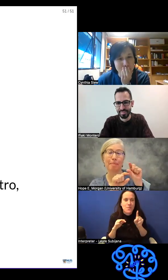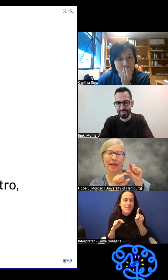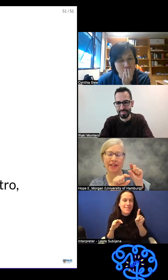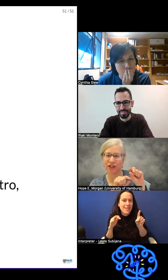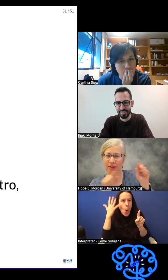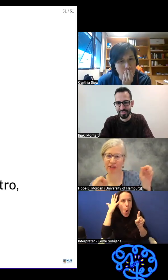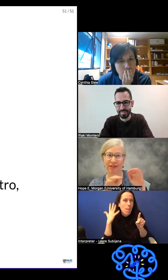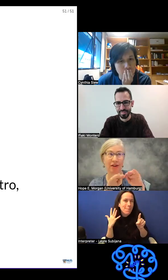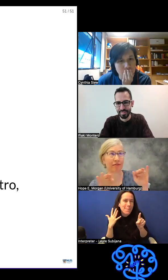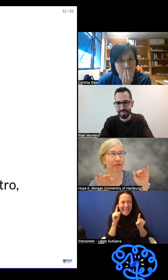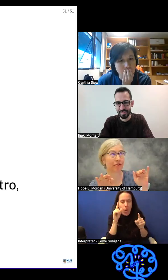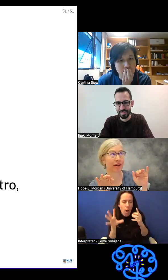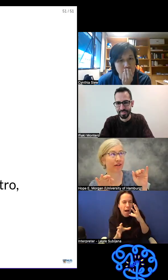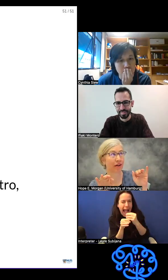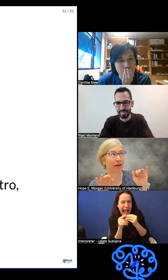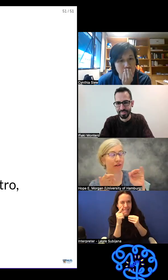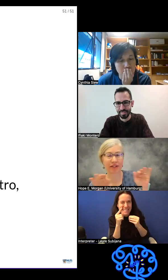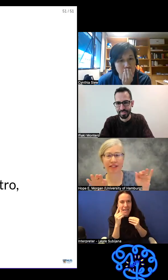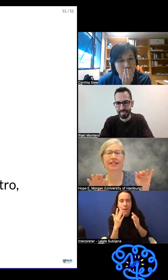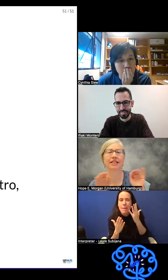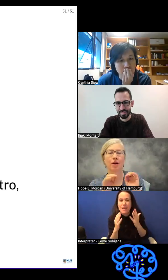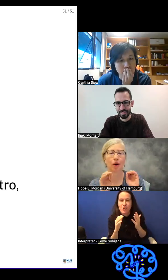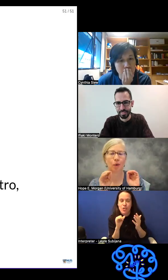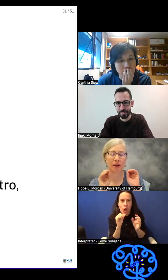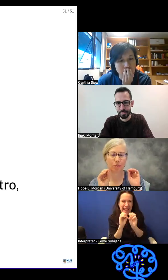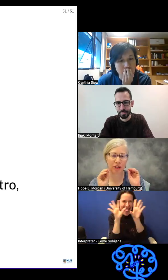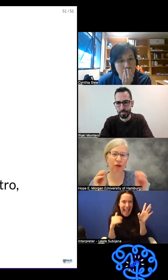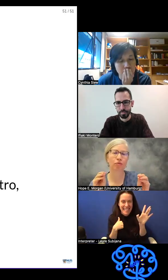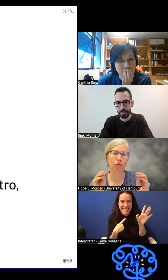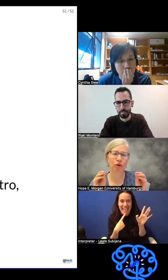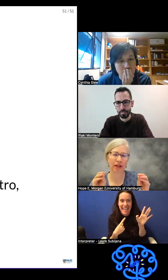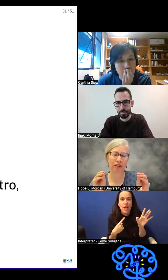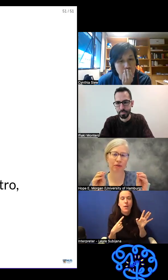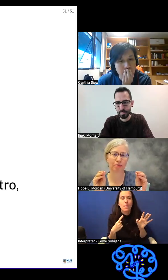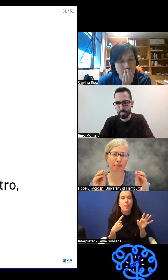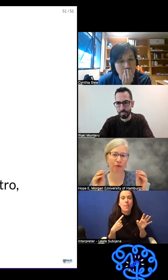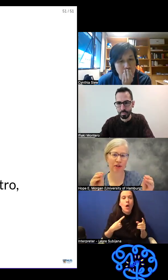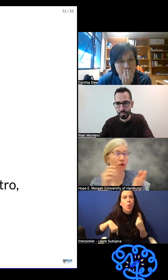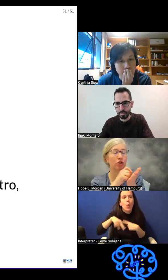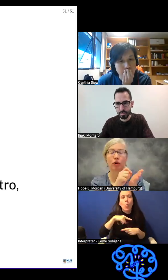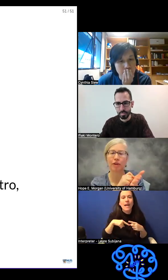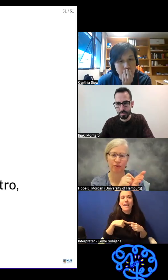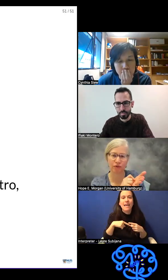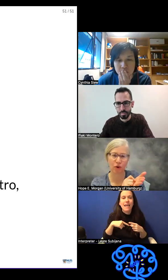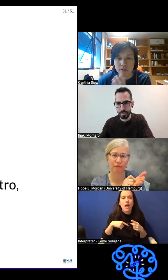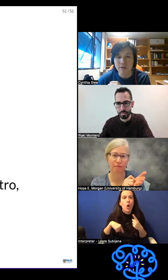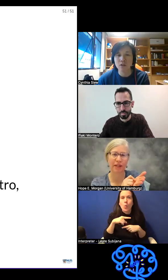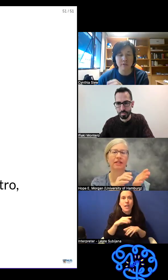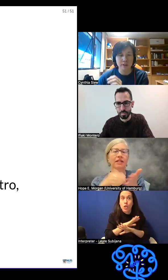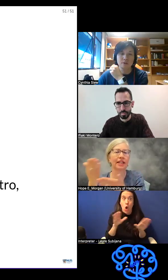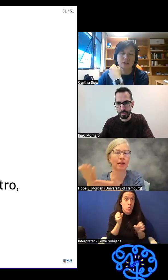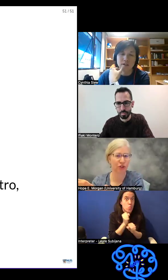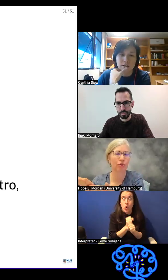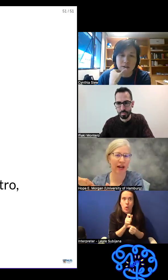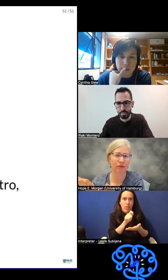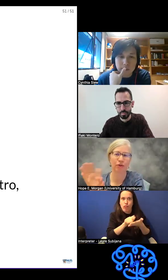the appendage that was not very obvious is that we don't work in a spoken or a written form Not because